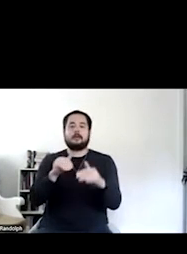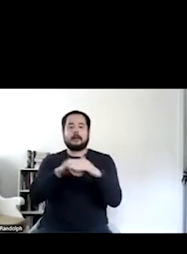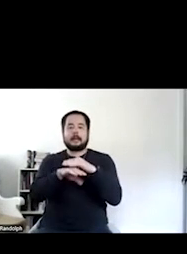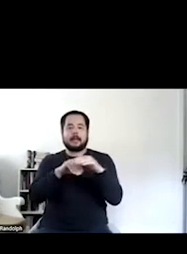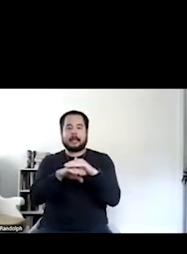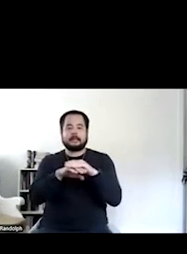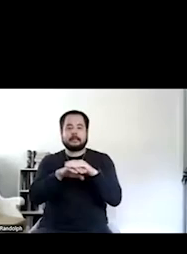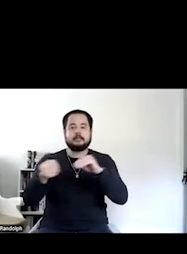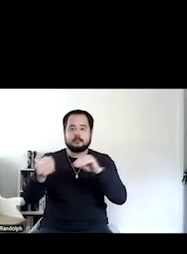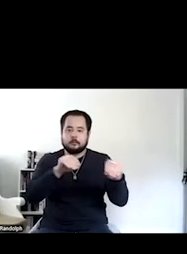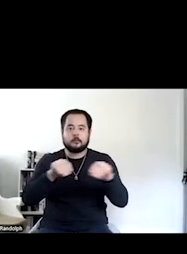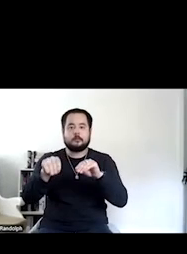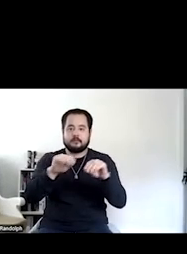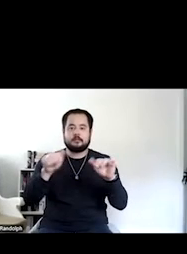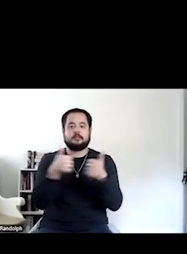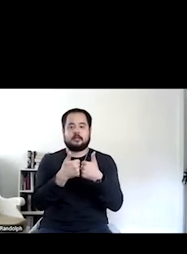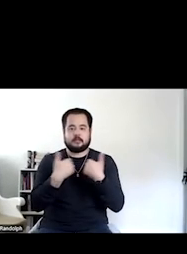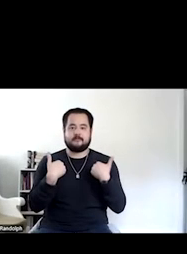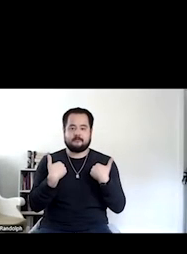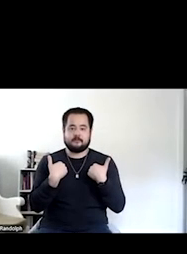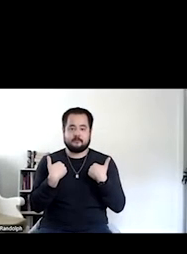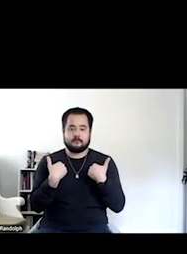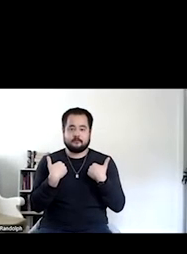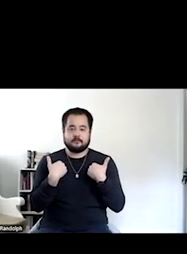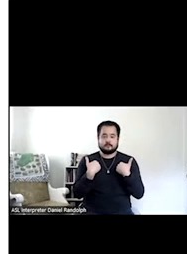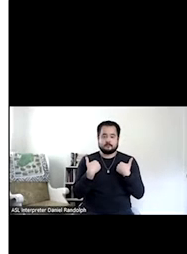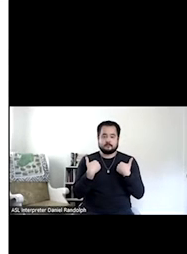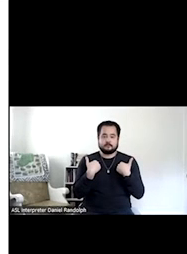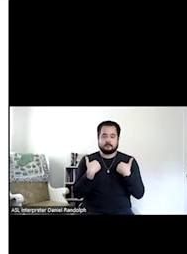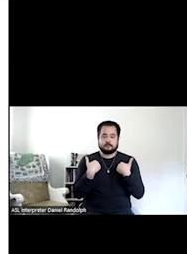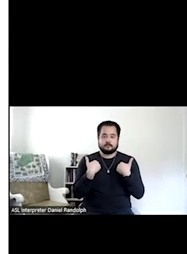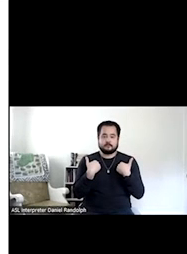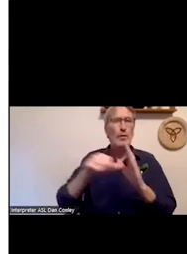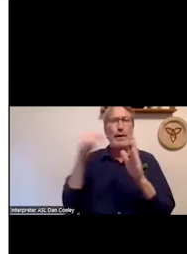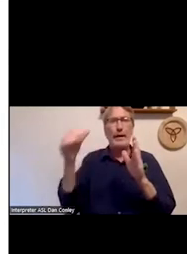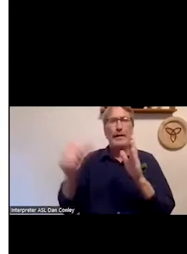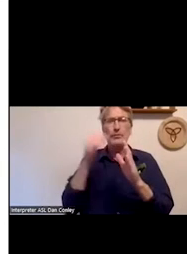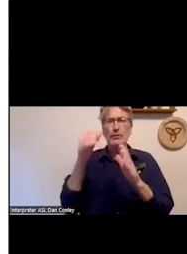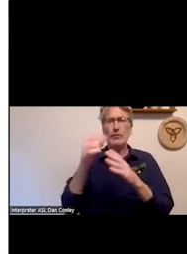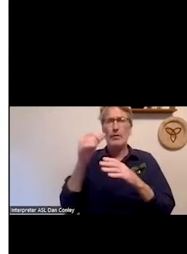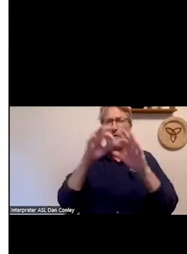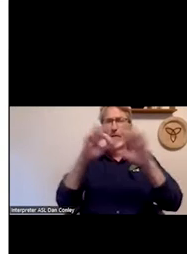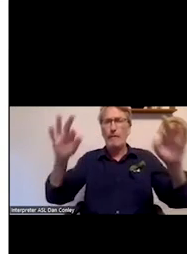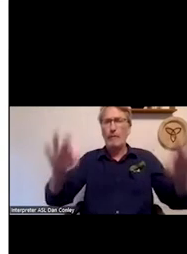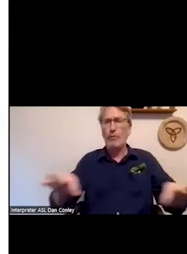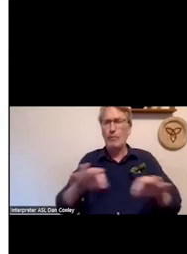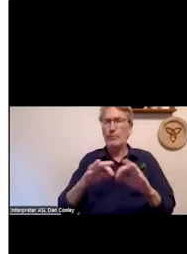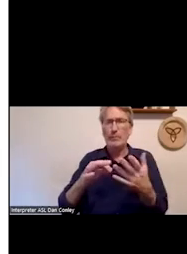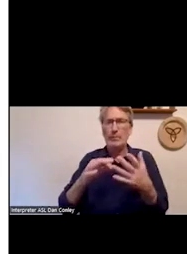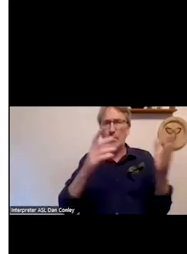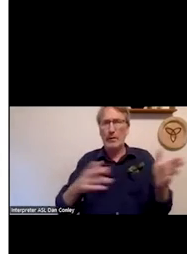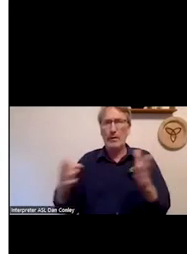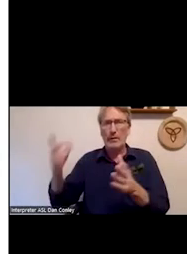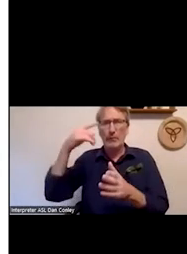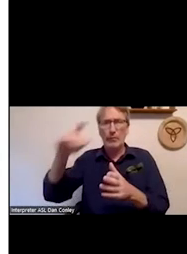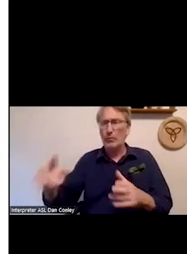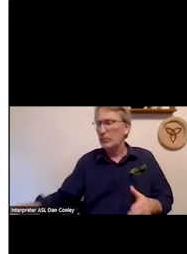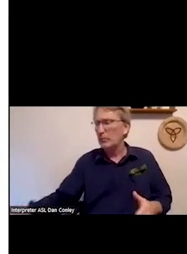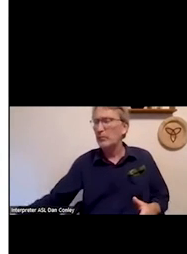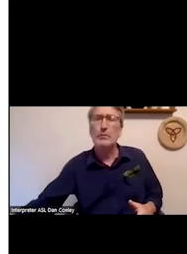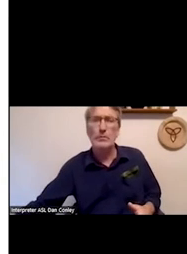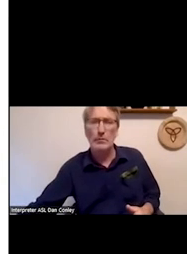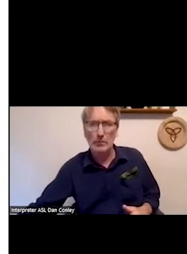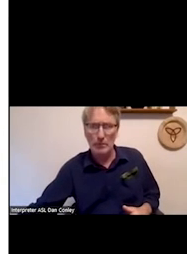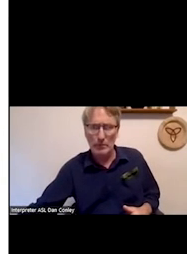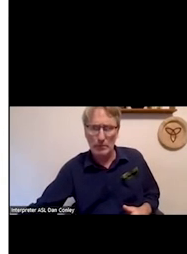we have just a 2-page form where we encompass some key planning steps for families with special healthcare challenges, completing